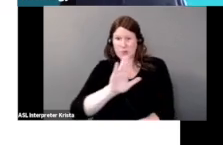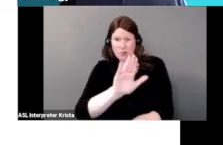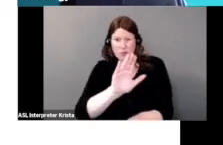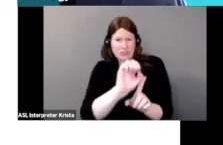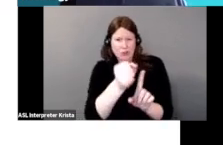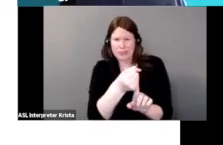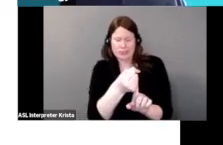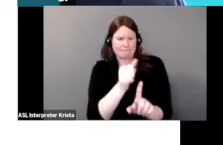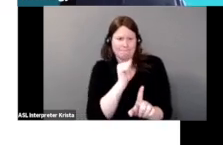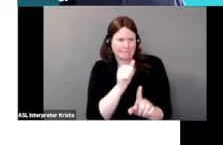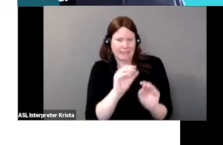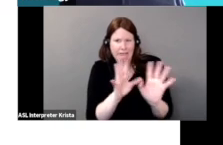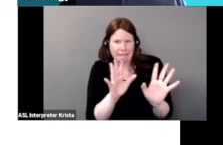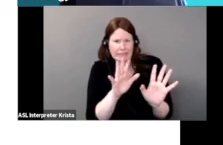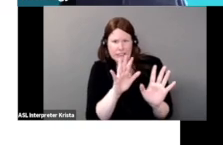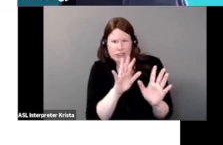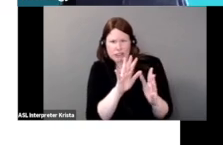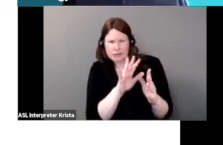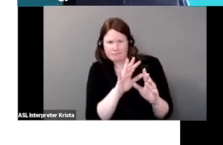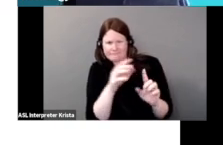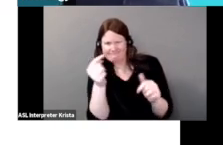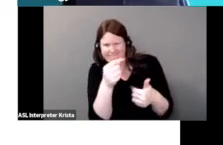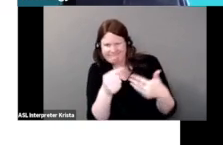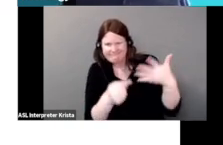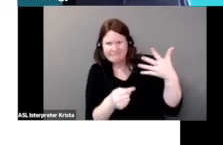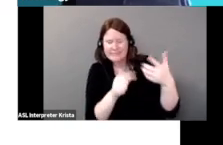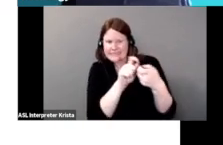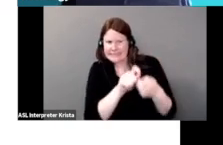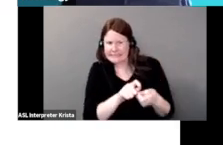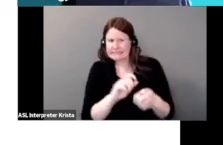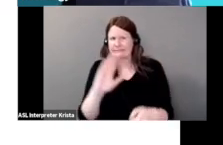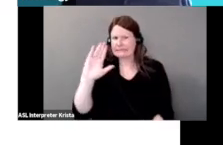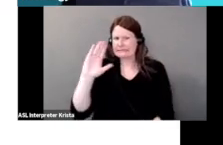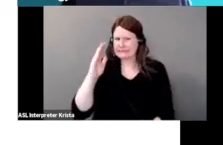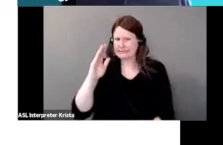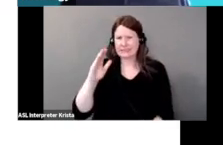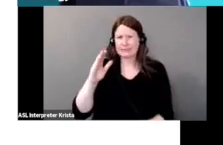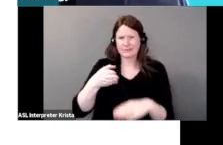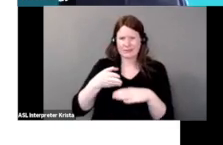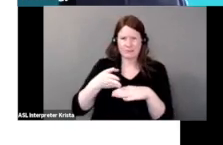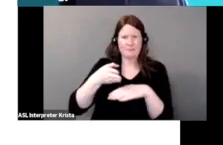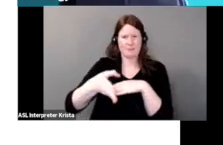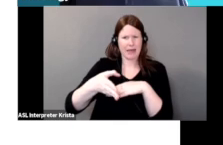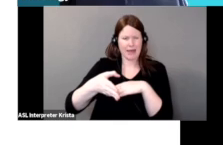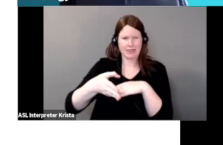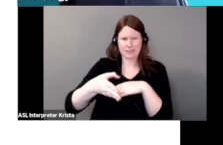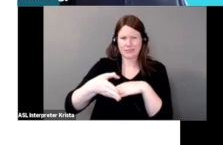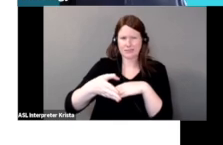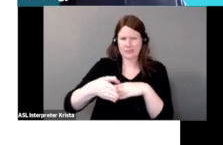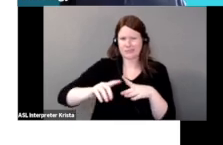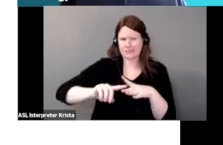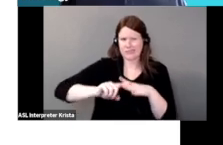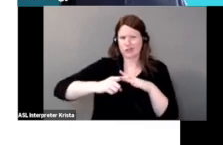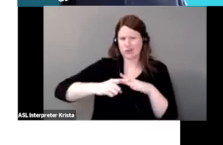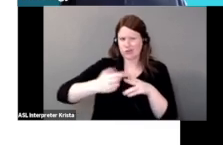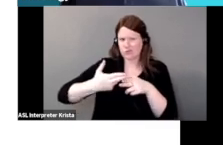here, it sounds like you're probably past the initial priority date. There's